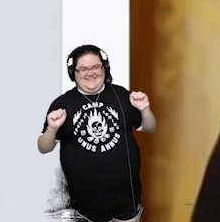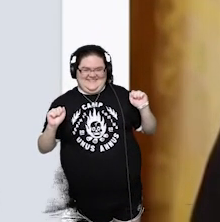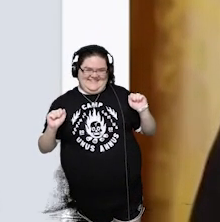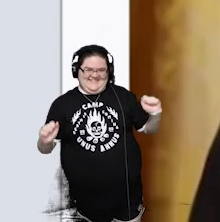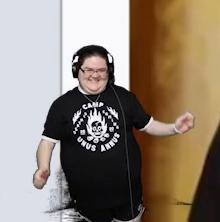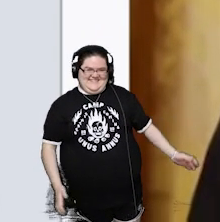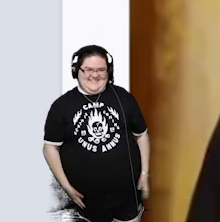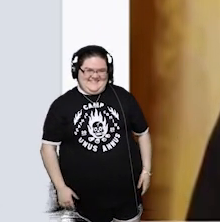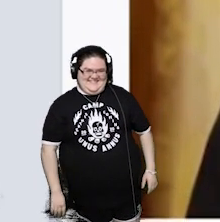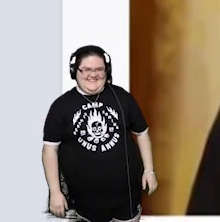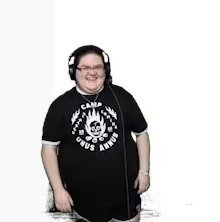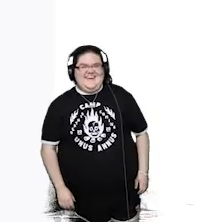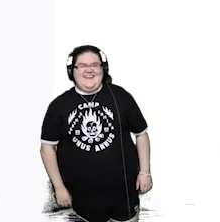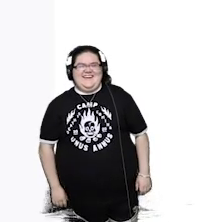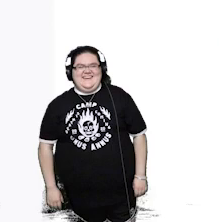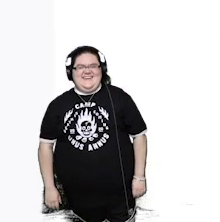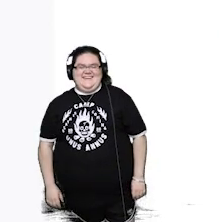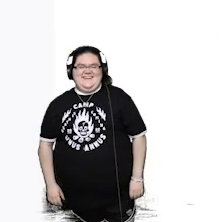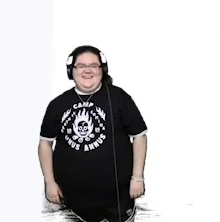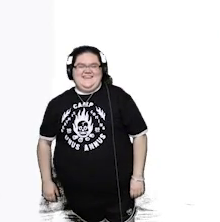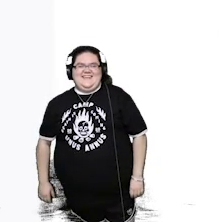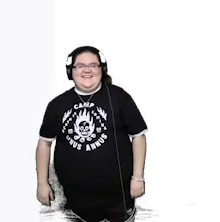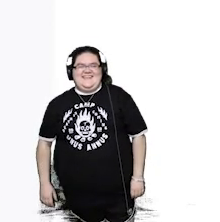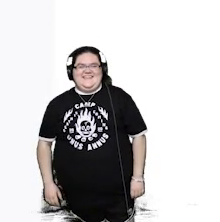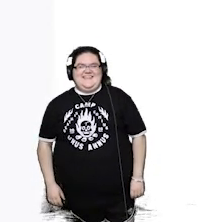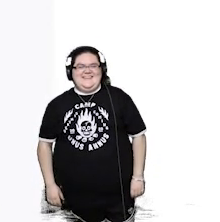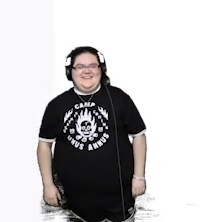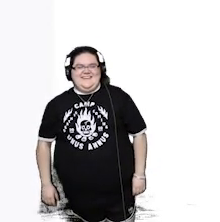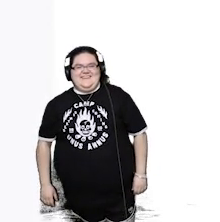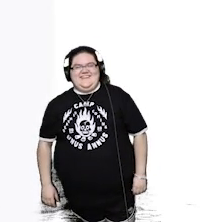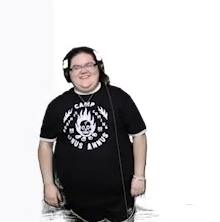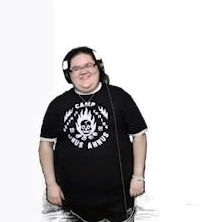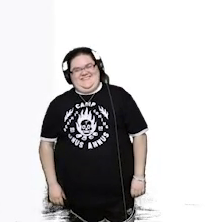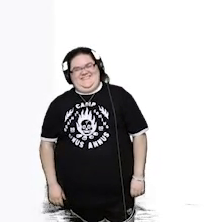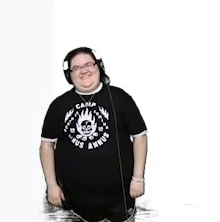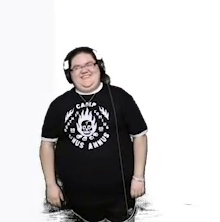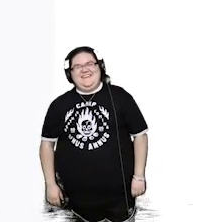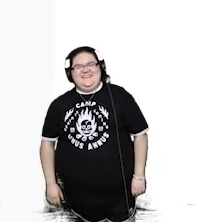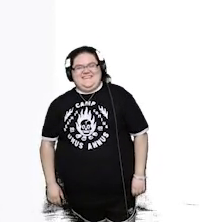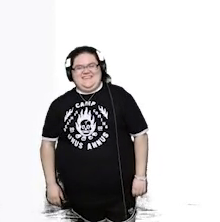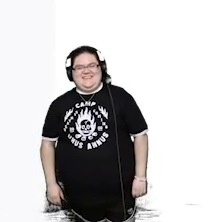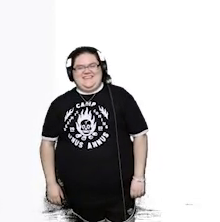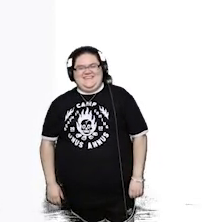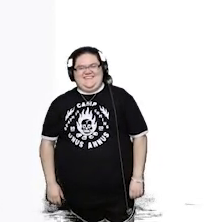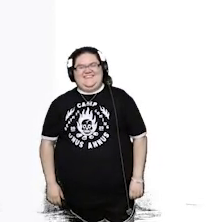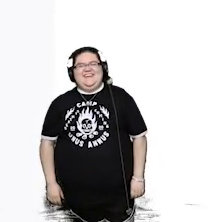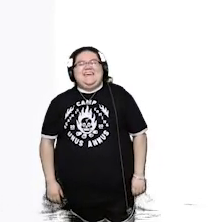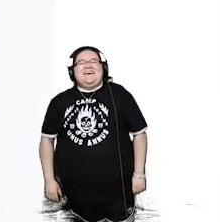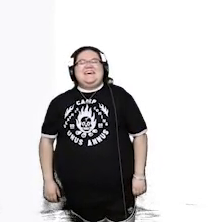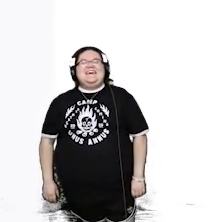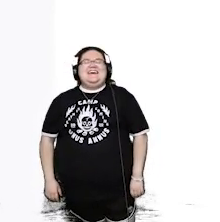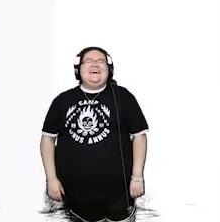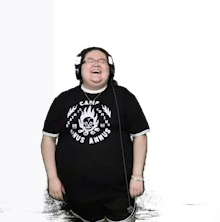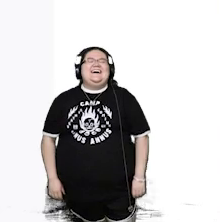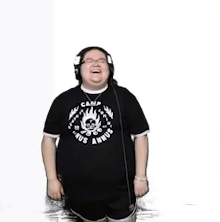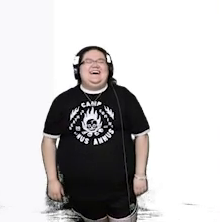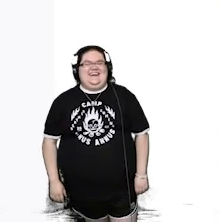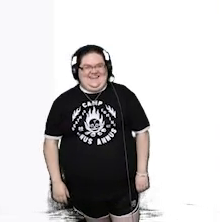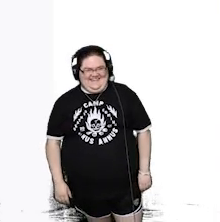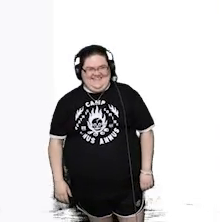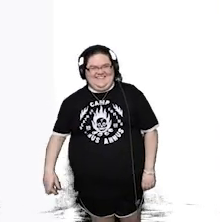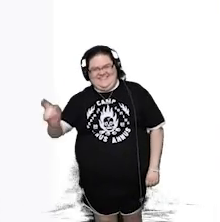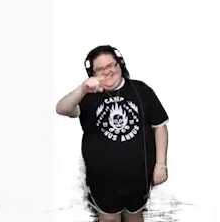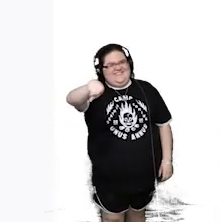Obama's right, but that's 2 memes. The next time Dax mentions you as a giant, to JJ, okay, let's see your cleaning record then.